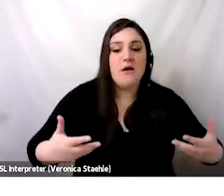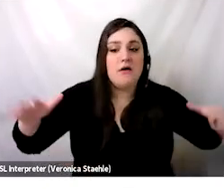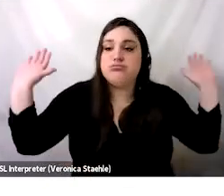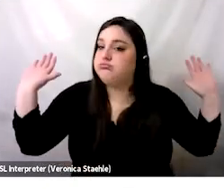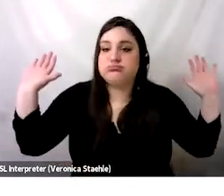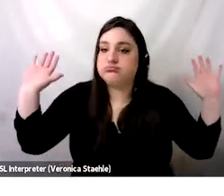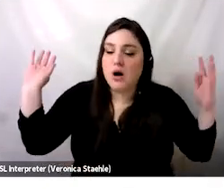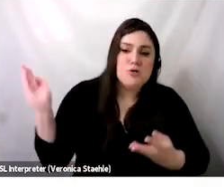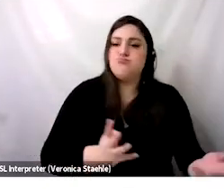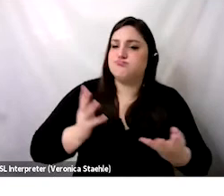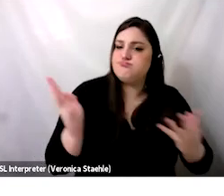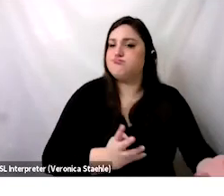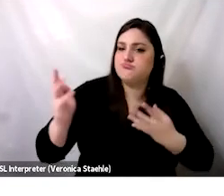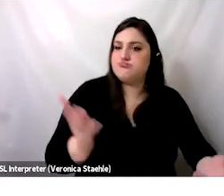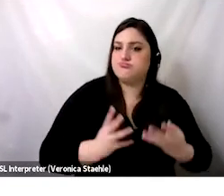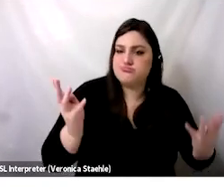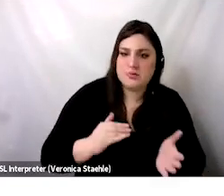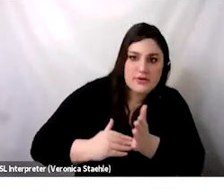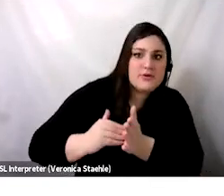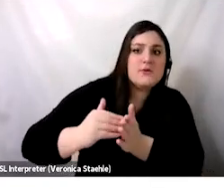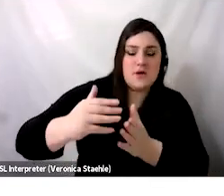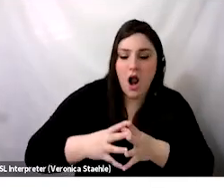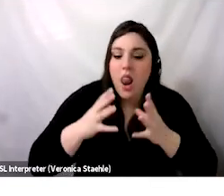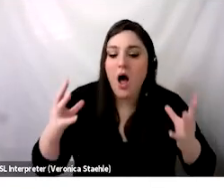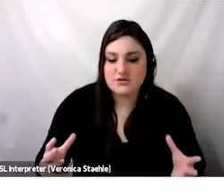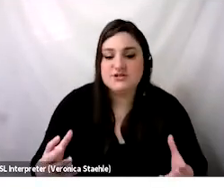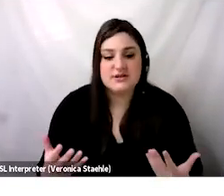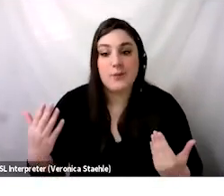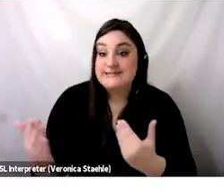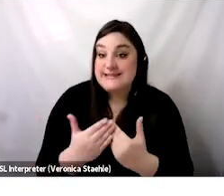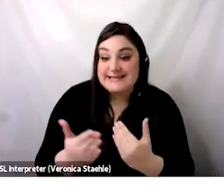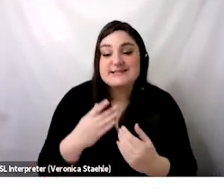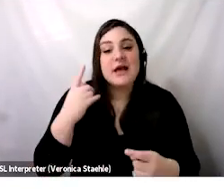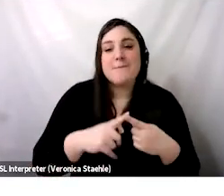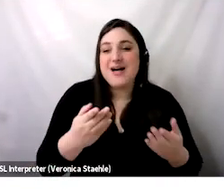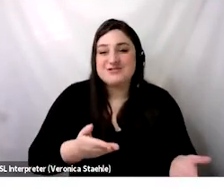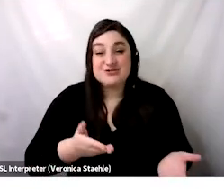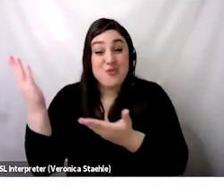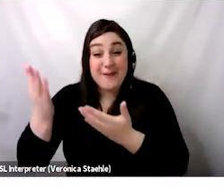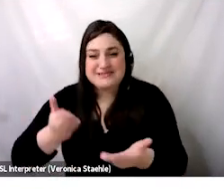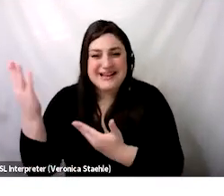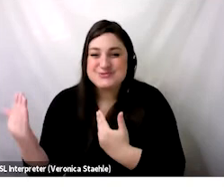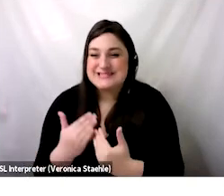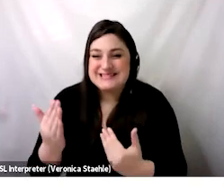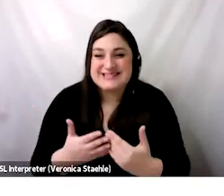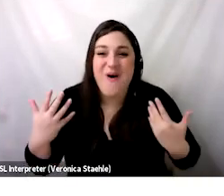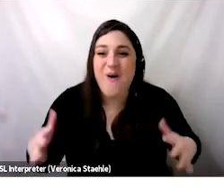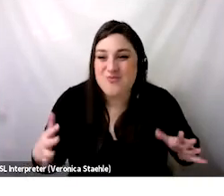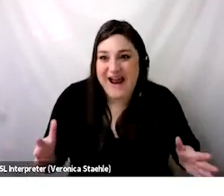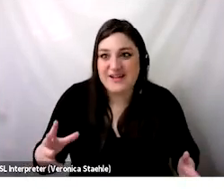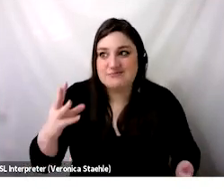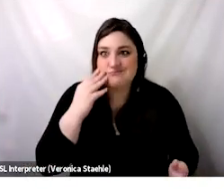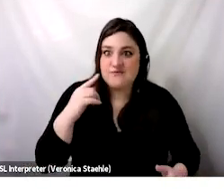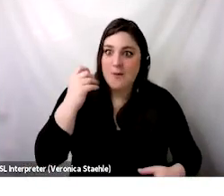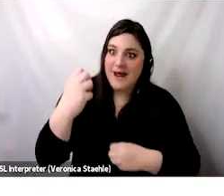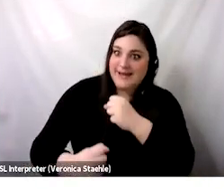to the Old World was easy. They already had done that. And then also the fact